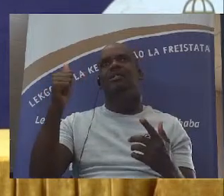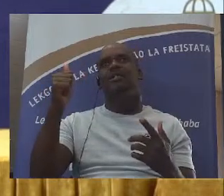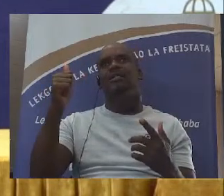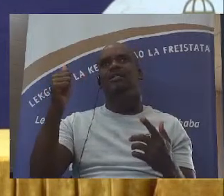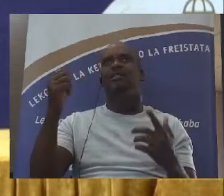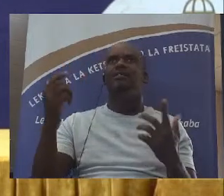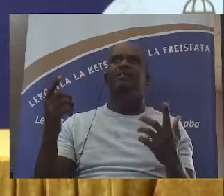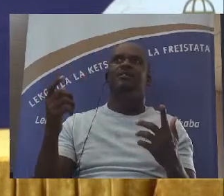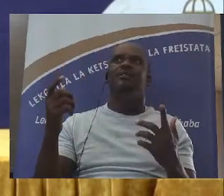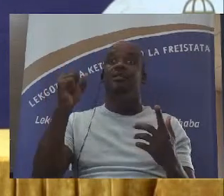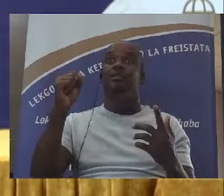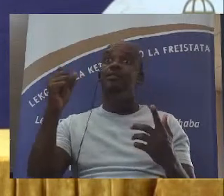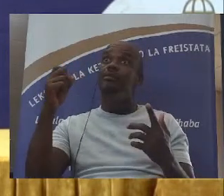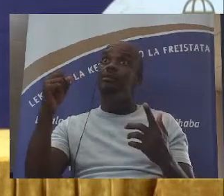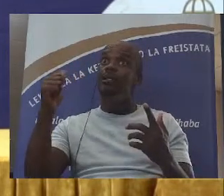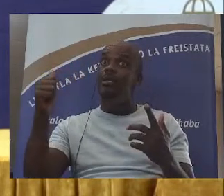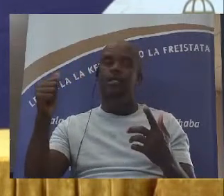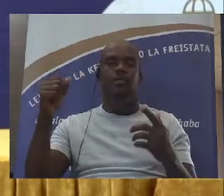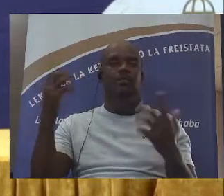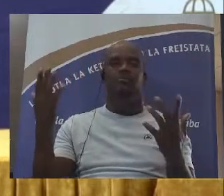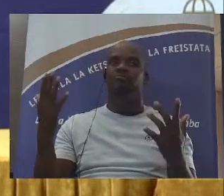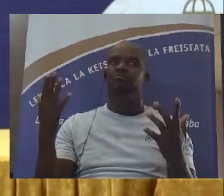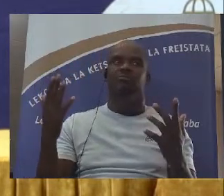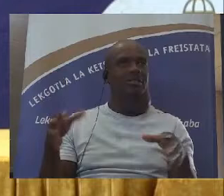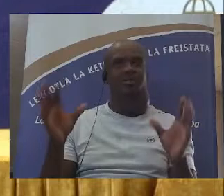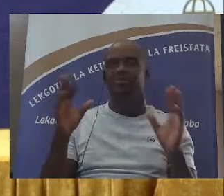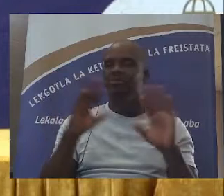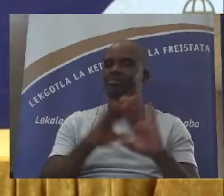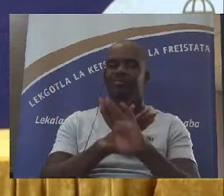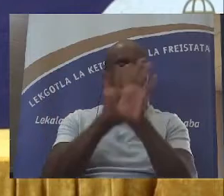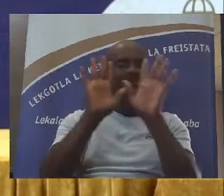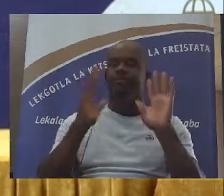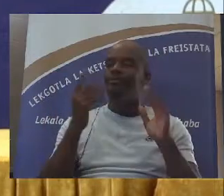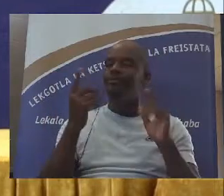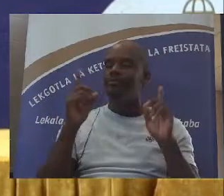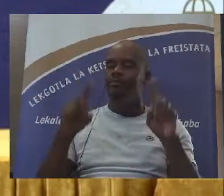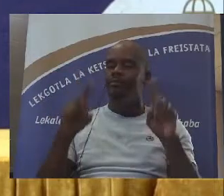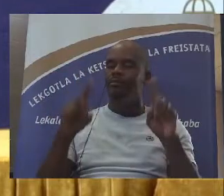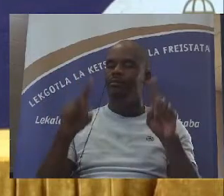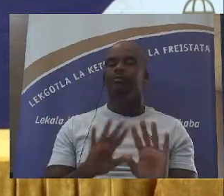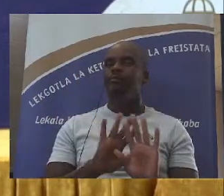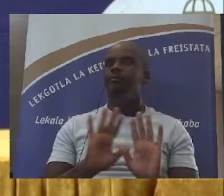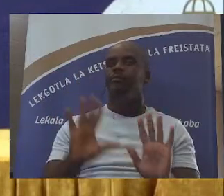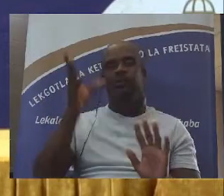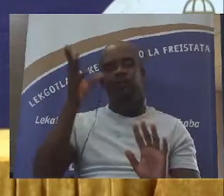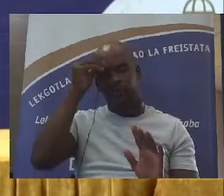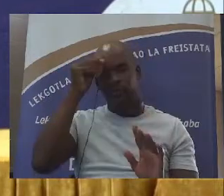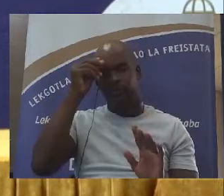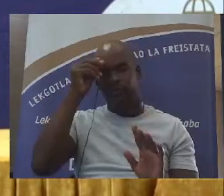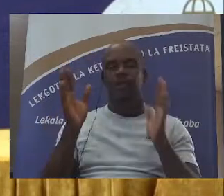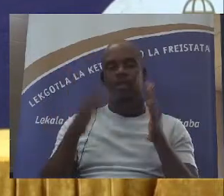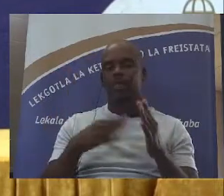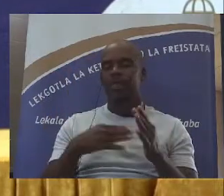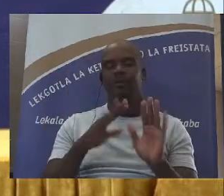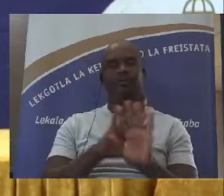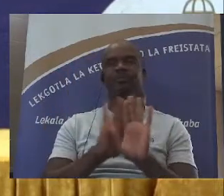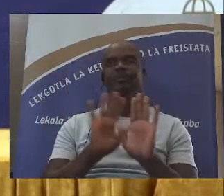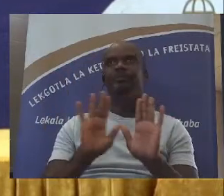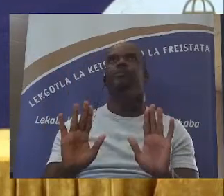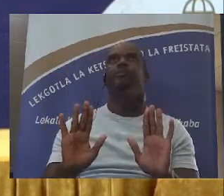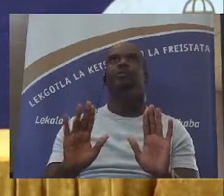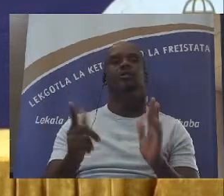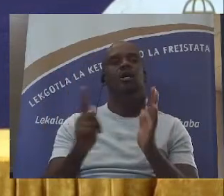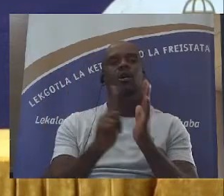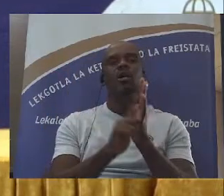have that information. There's no evidence-based proof for that information. So we can't have something in the